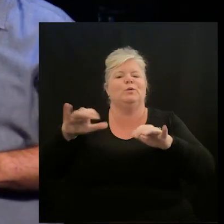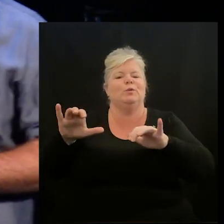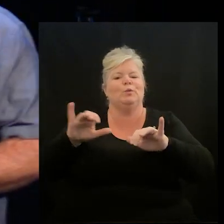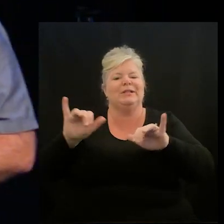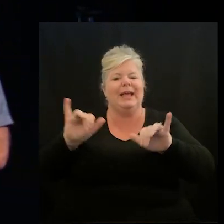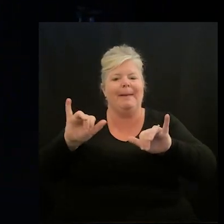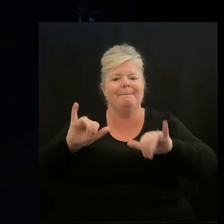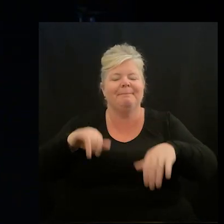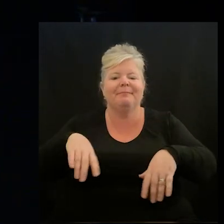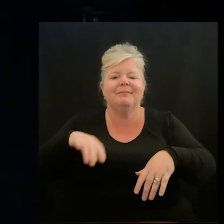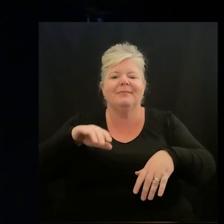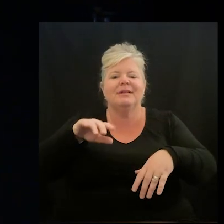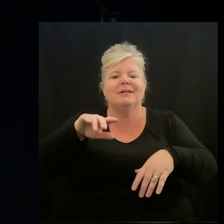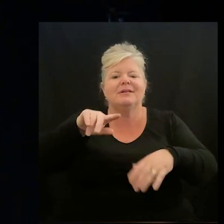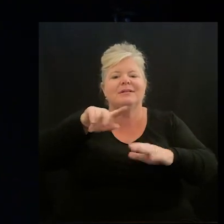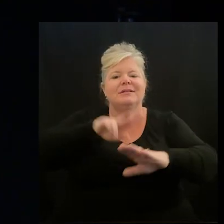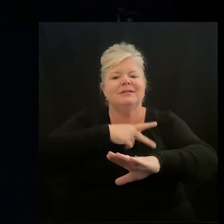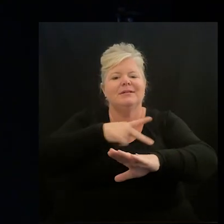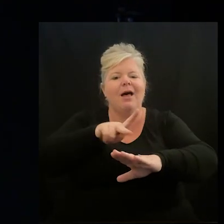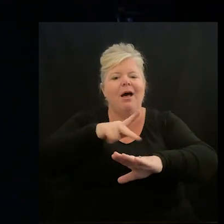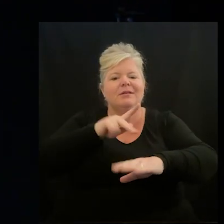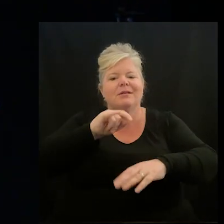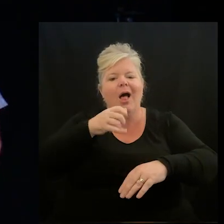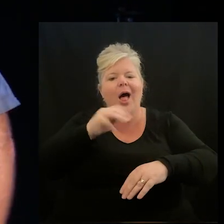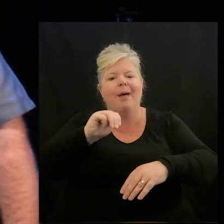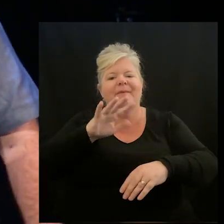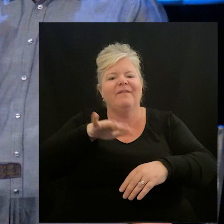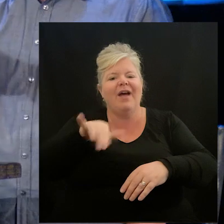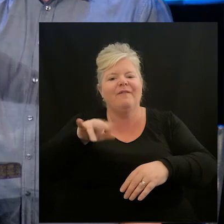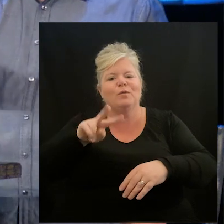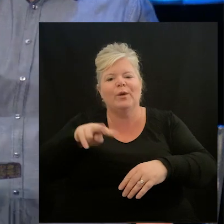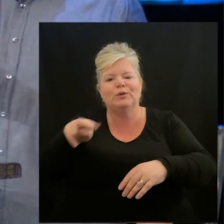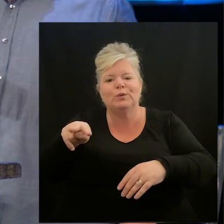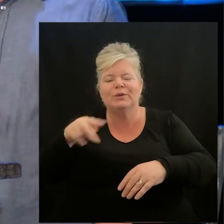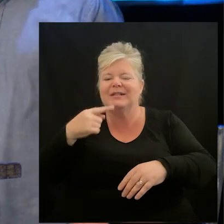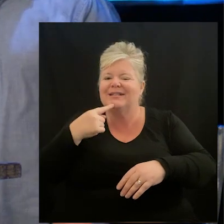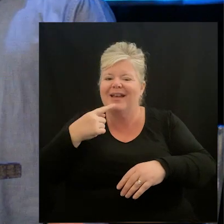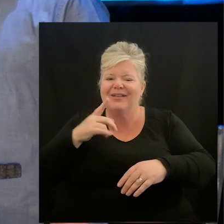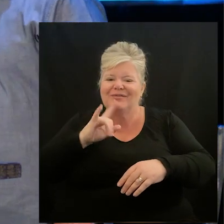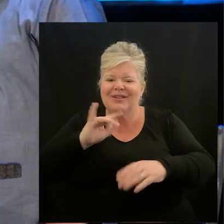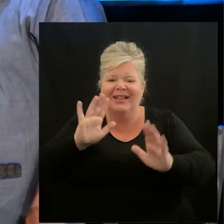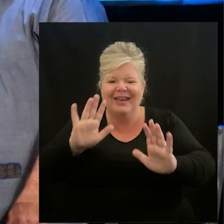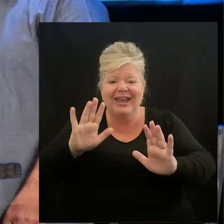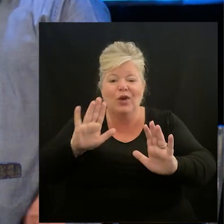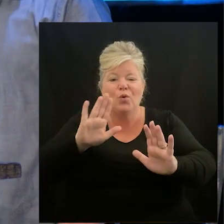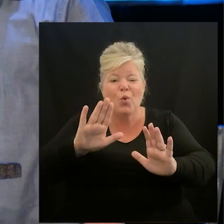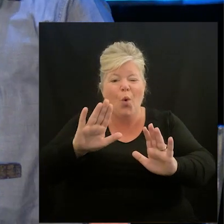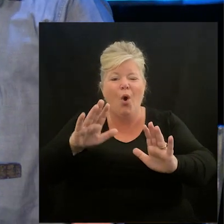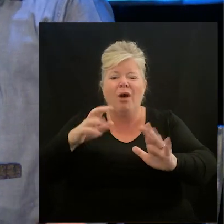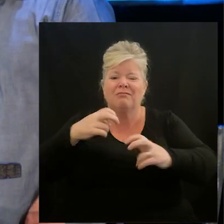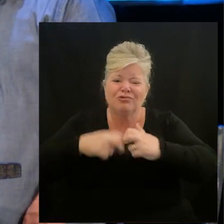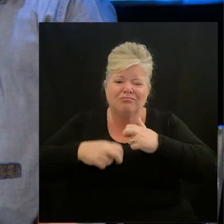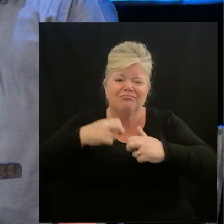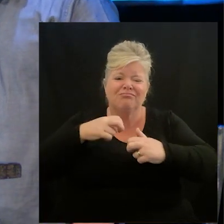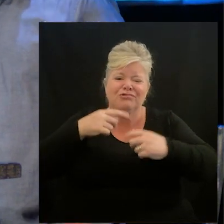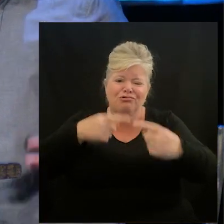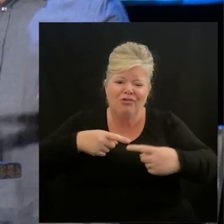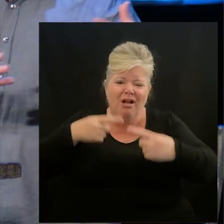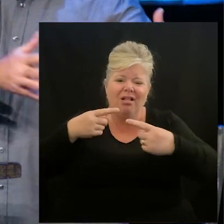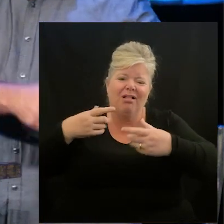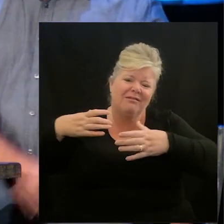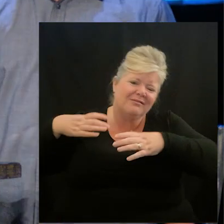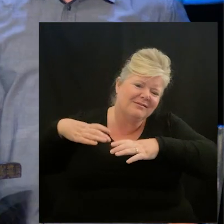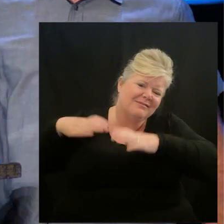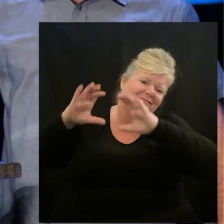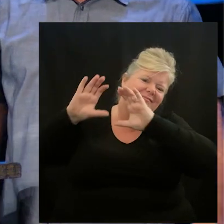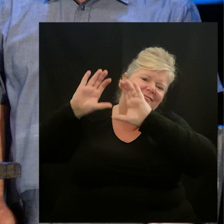Psalm 55:22 exhorts us to do. Cast your cares on the Lord and he